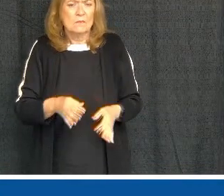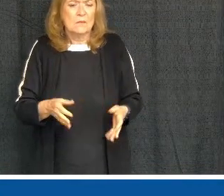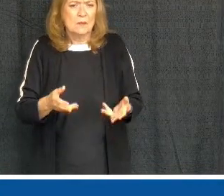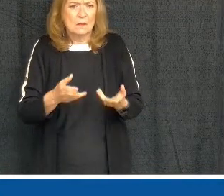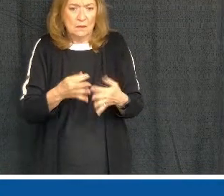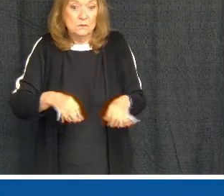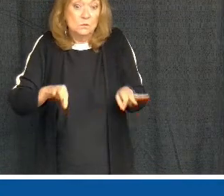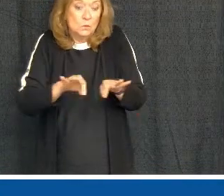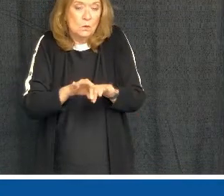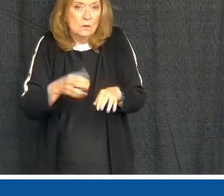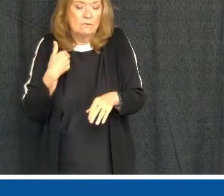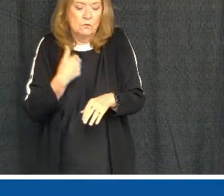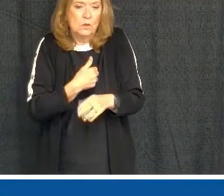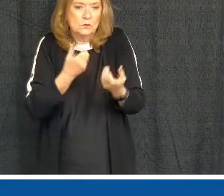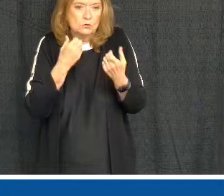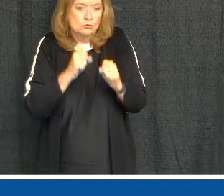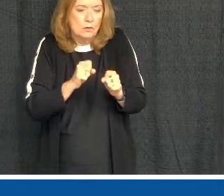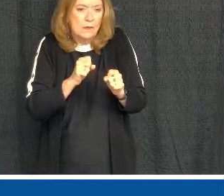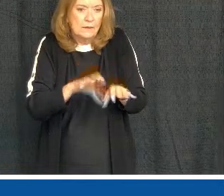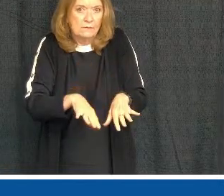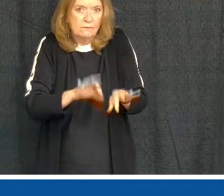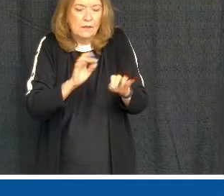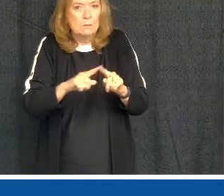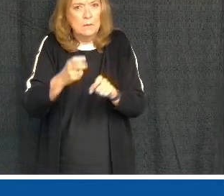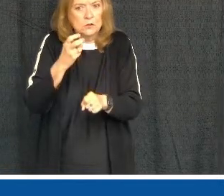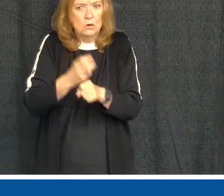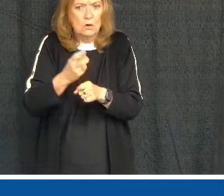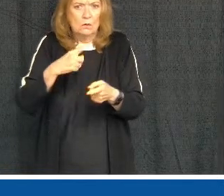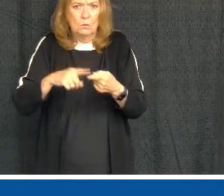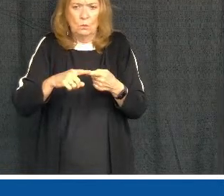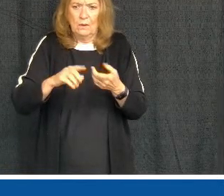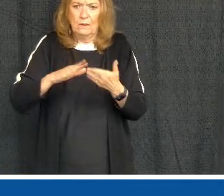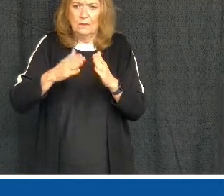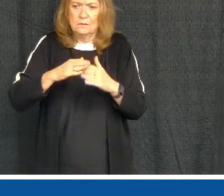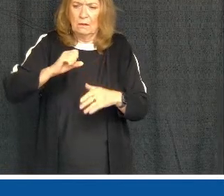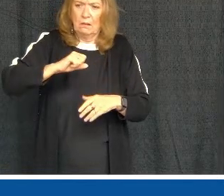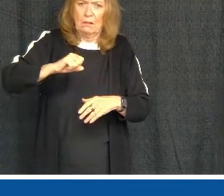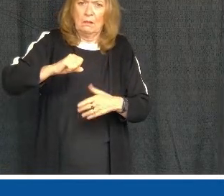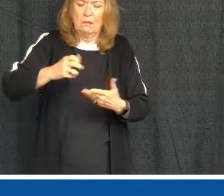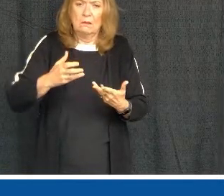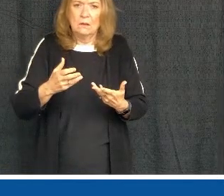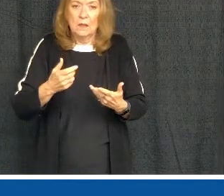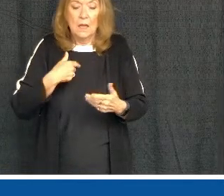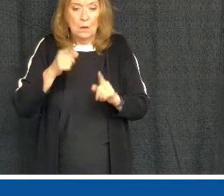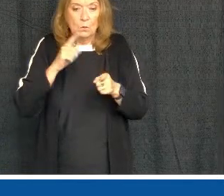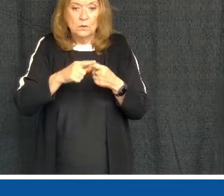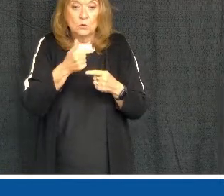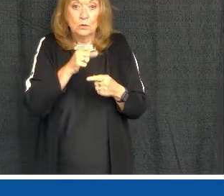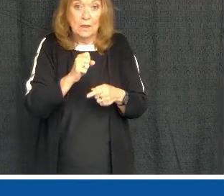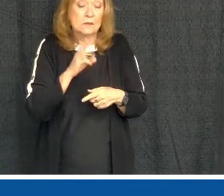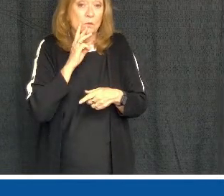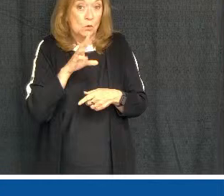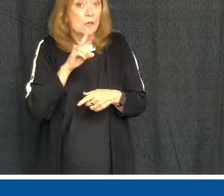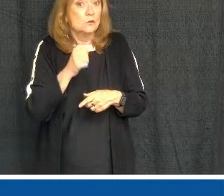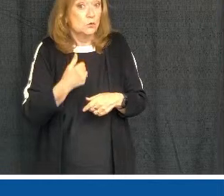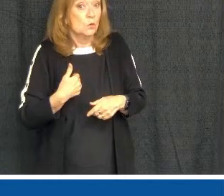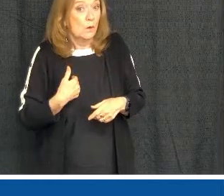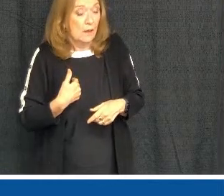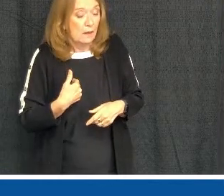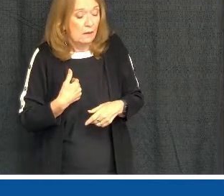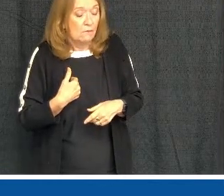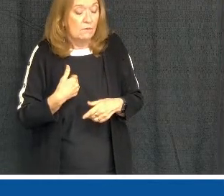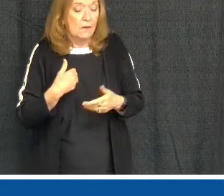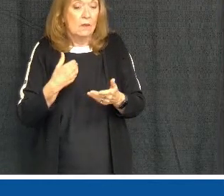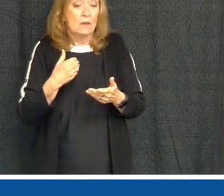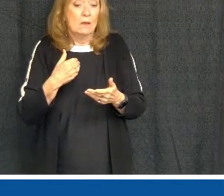them. But it is kind of hard when you get a pushback whenever you go there. I did go to Gas and Water, and I do have